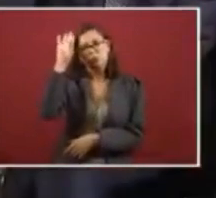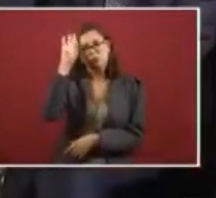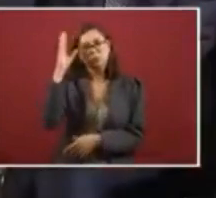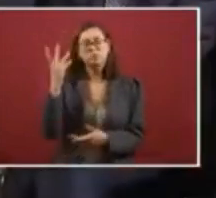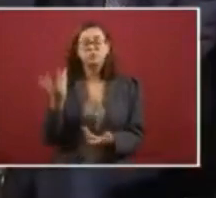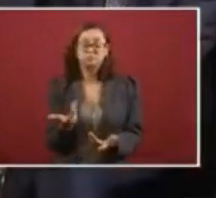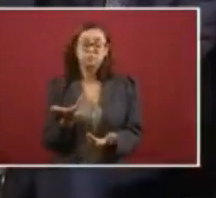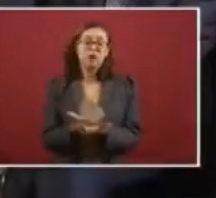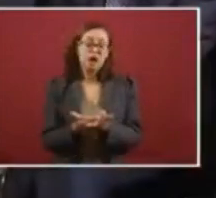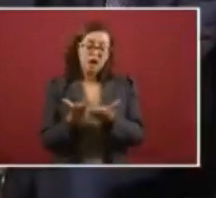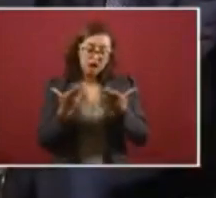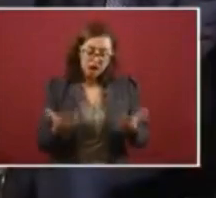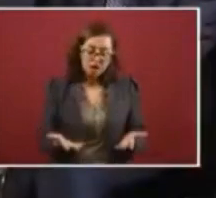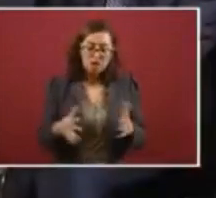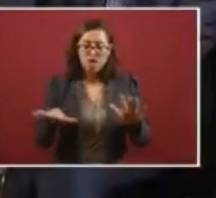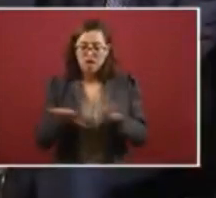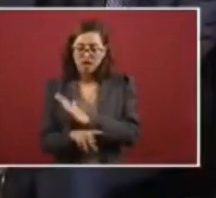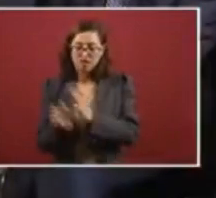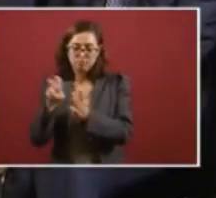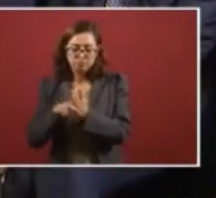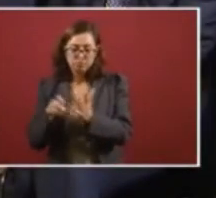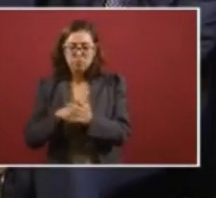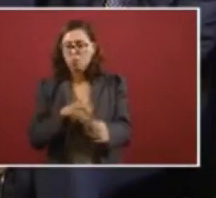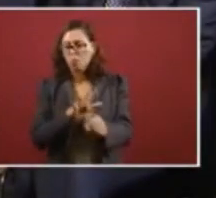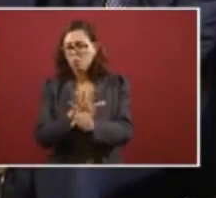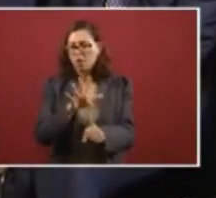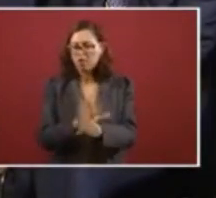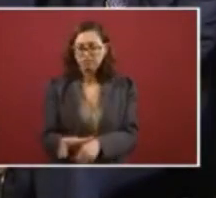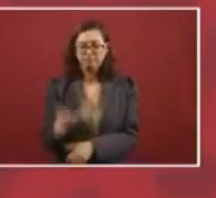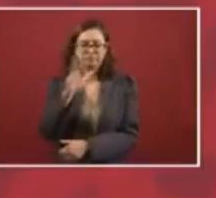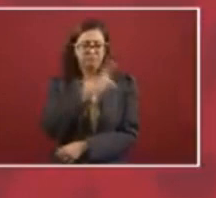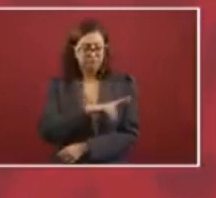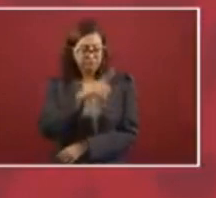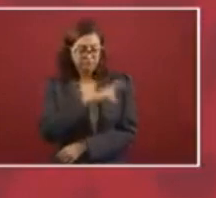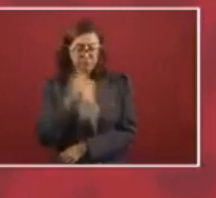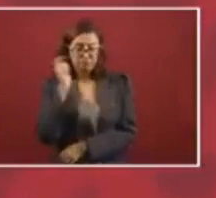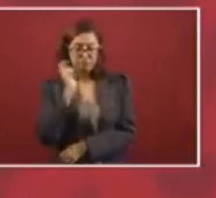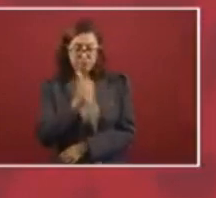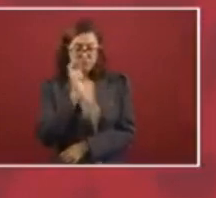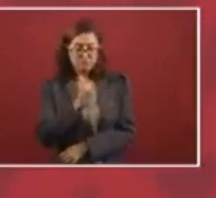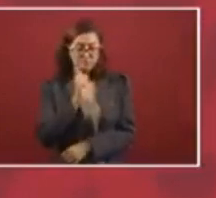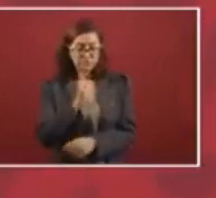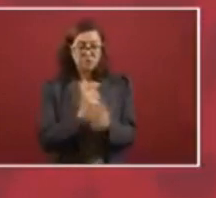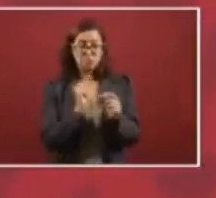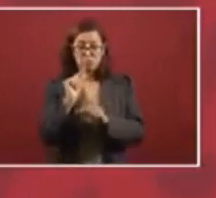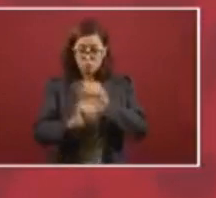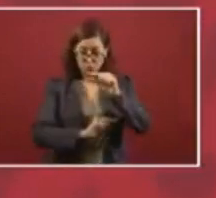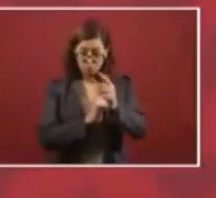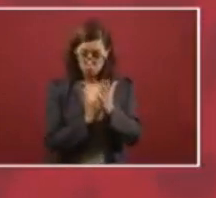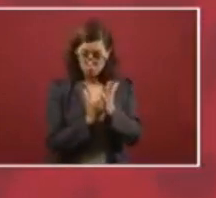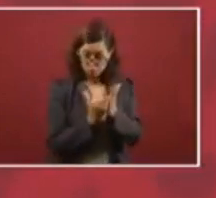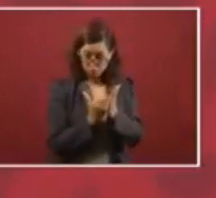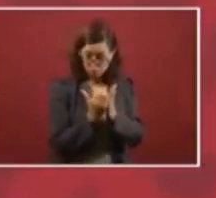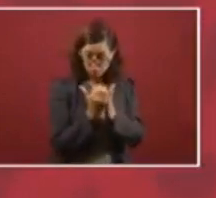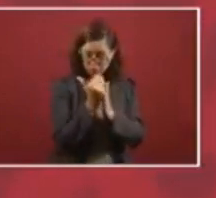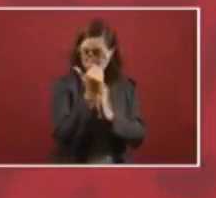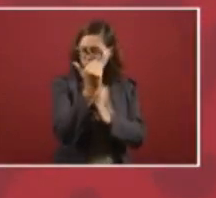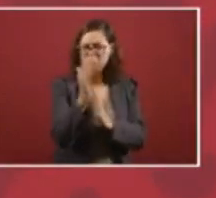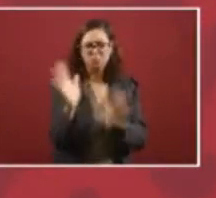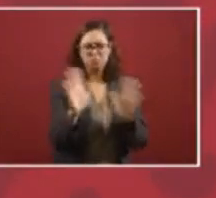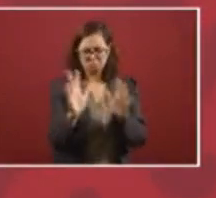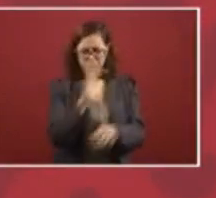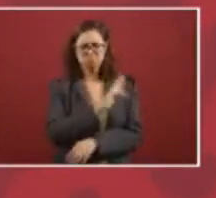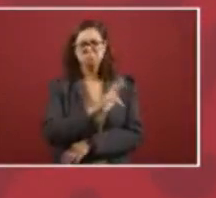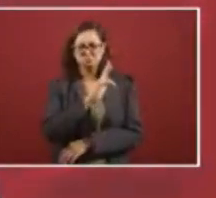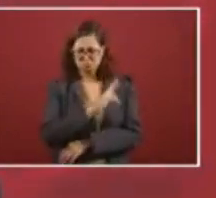the relevant part was that they had rents that kept growing, but so now it's going to stay